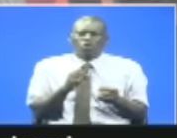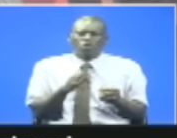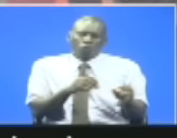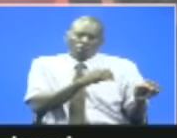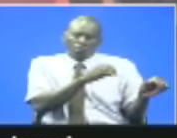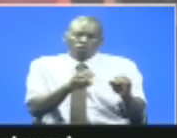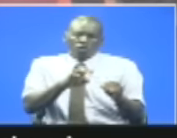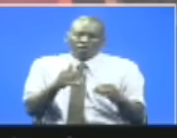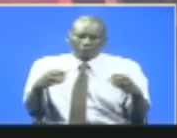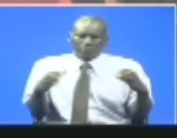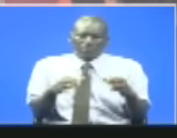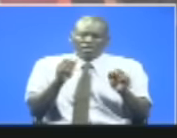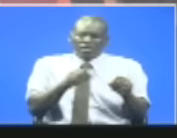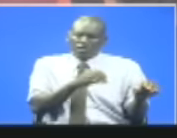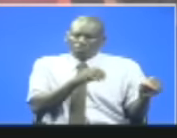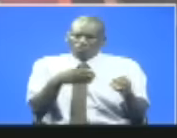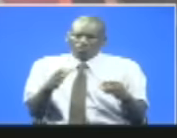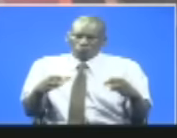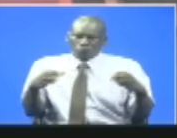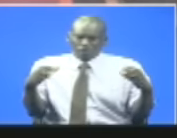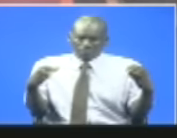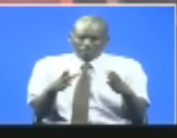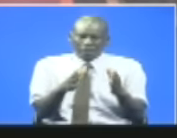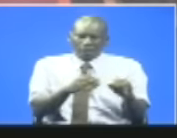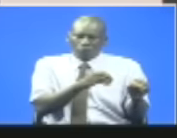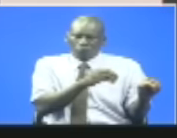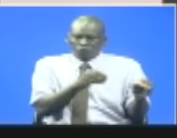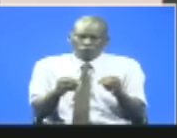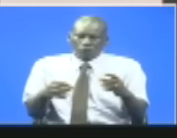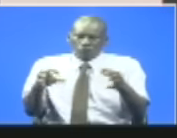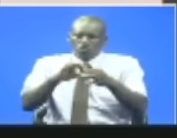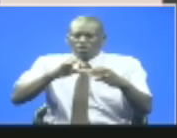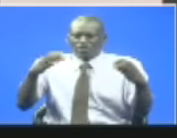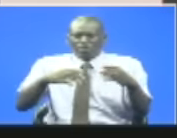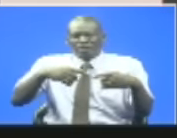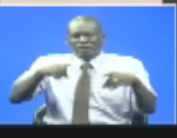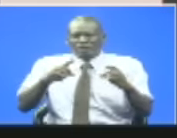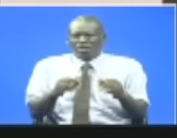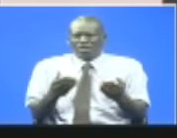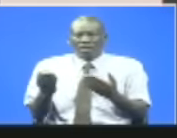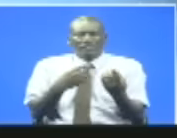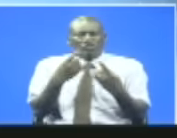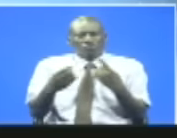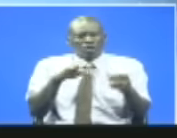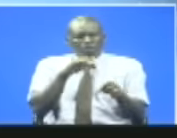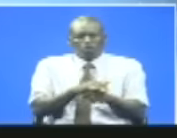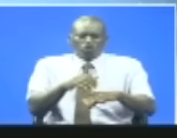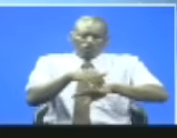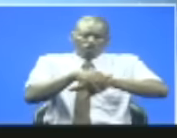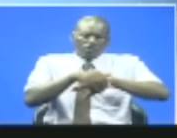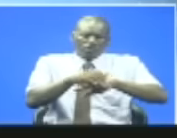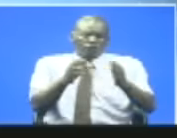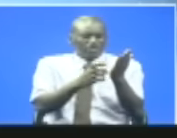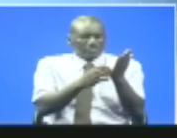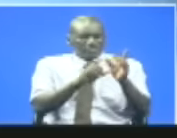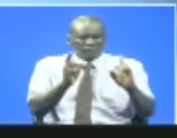Can he jump ship and survive? He can survive. He has the numbers. Let me tell you this. Let's not speak a lot of English on this show.